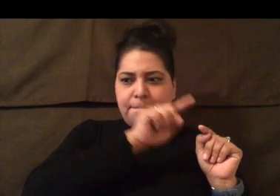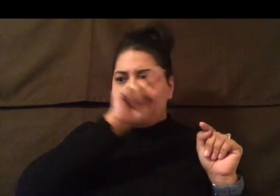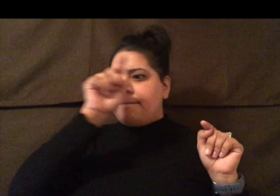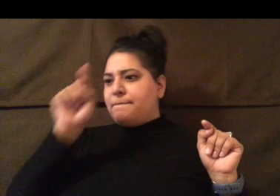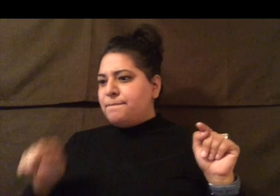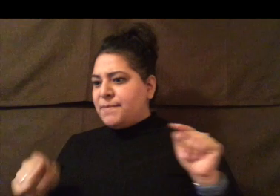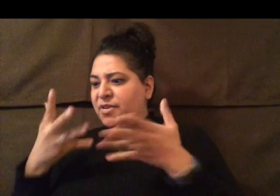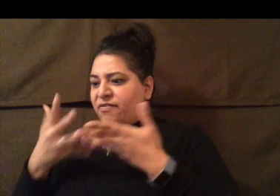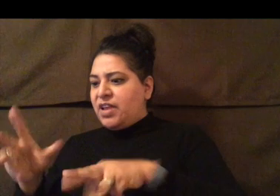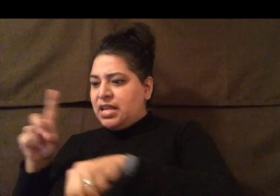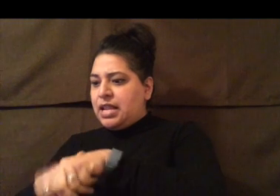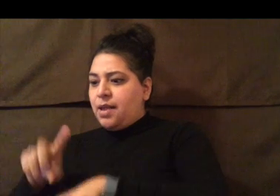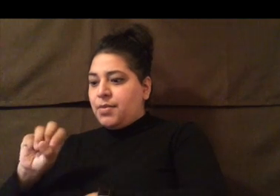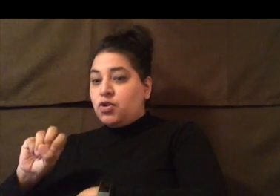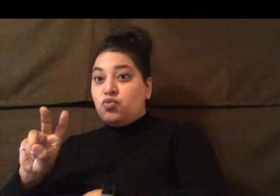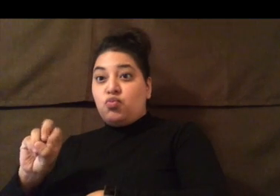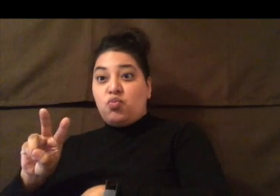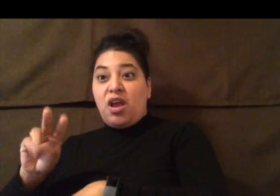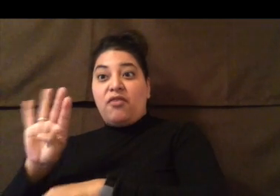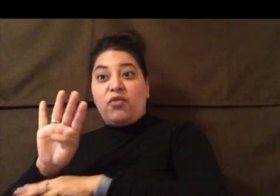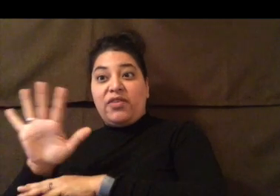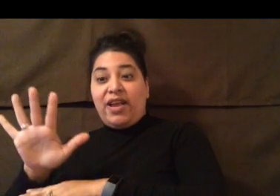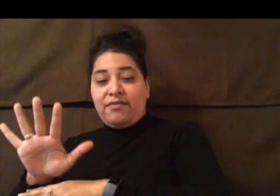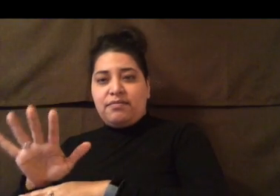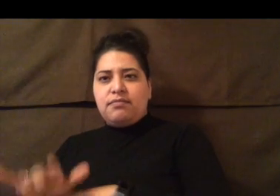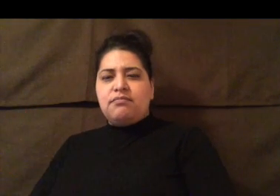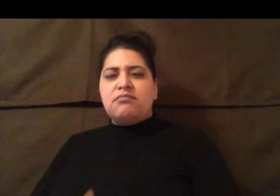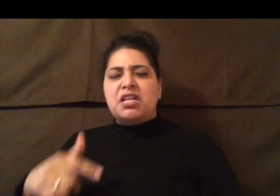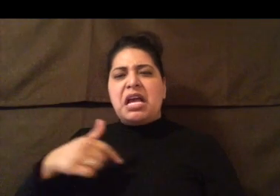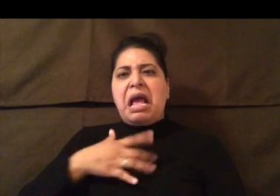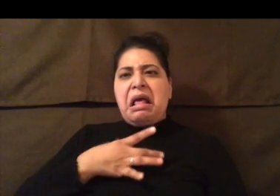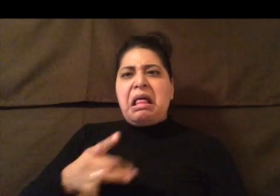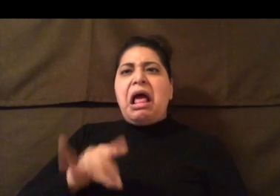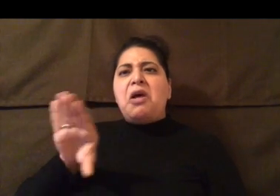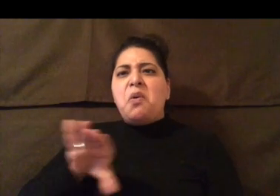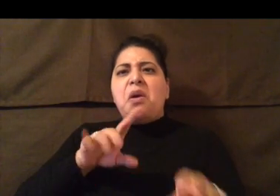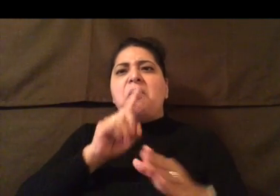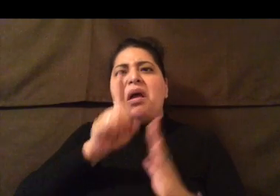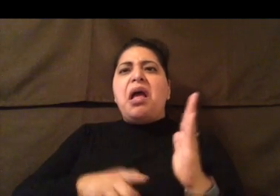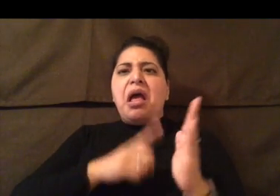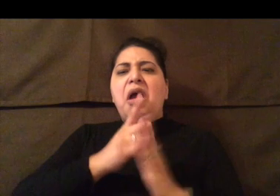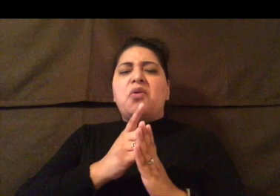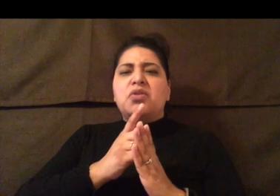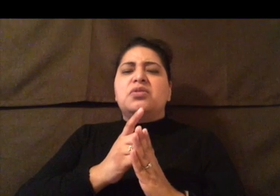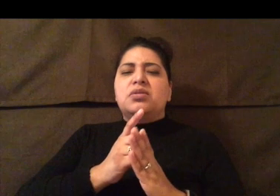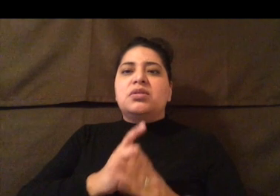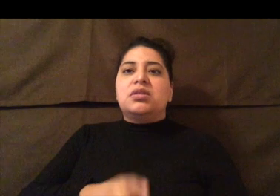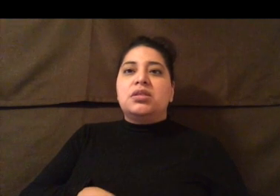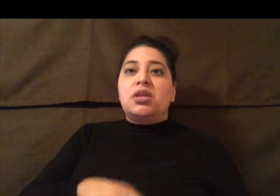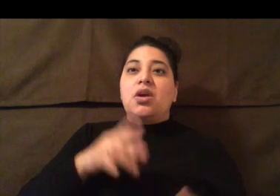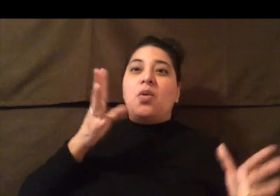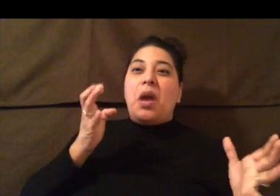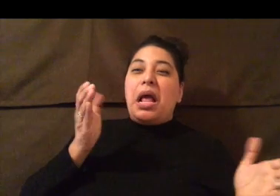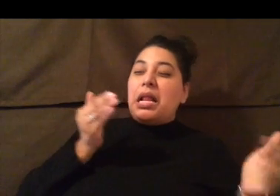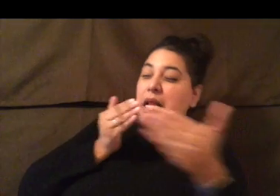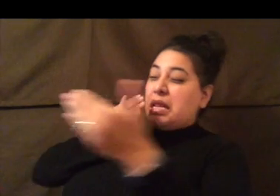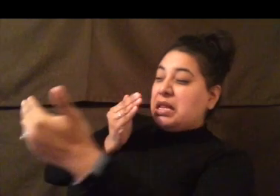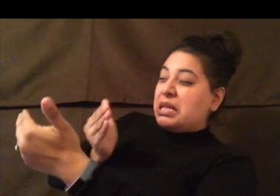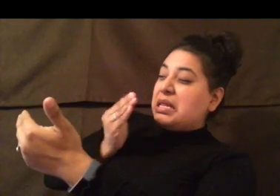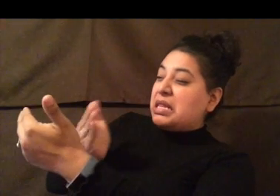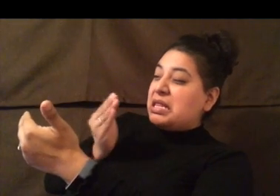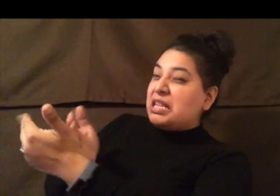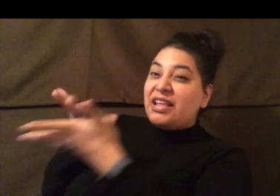and $12.45. Okay. So I like to do it by the hour first. Let's just get ourselves closer to this